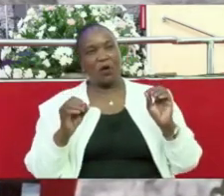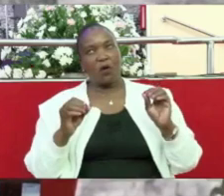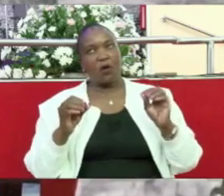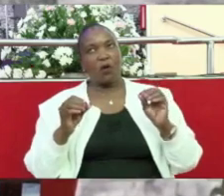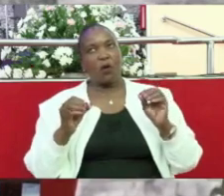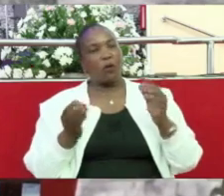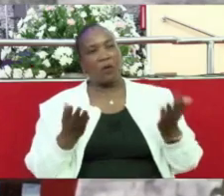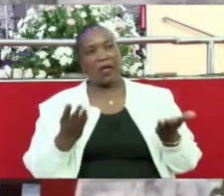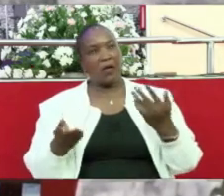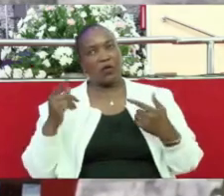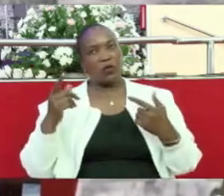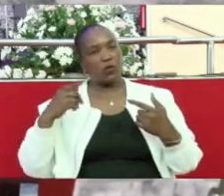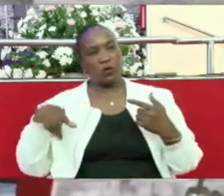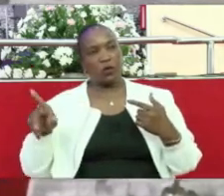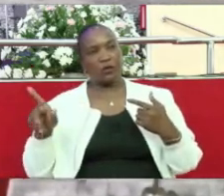beauty of everything